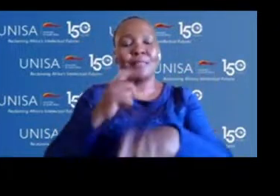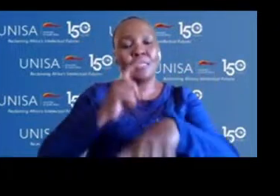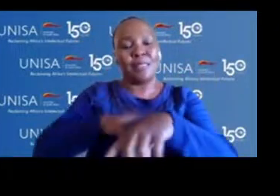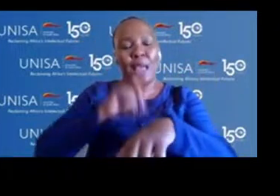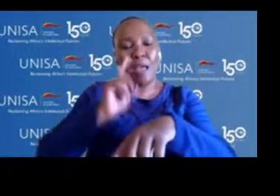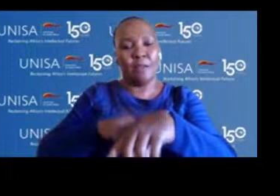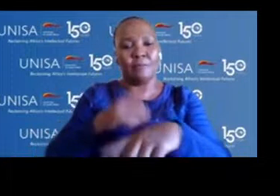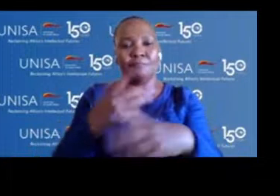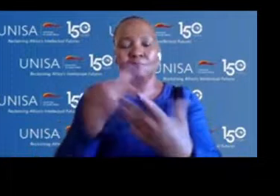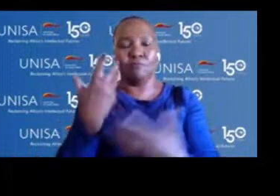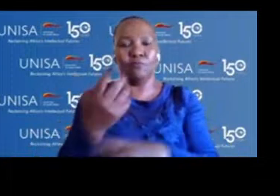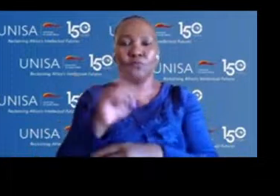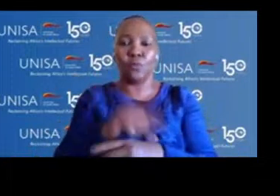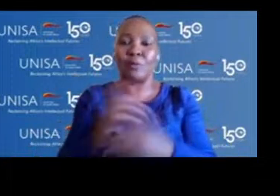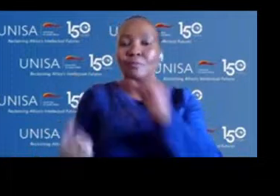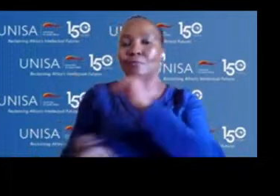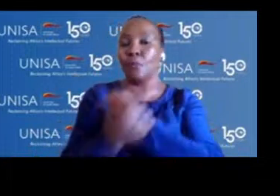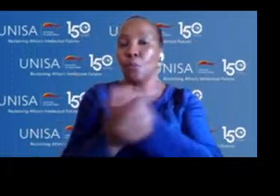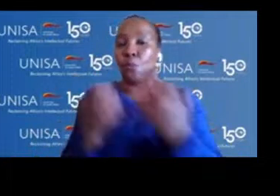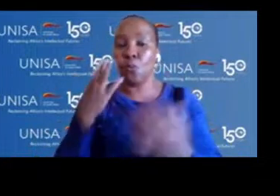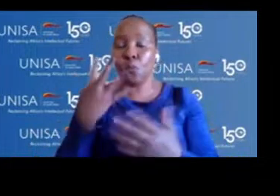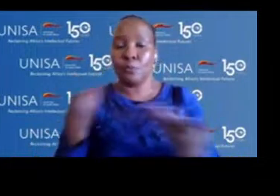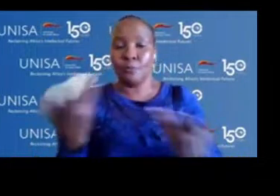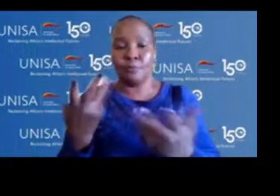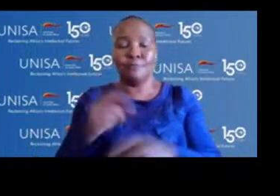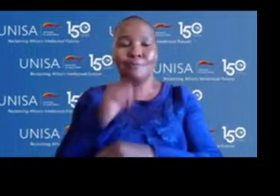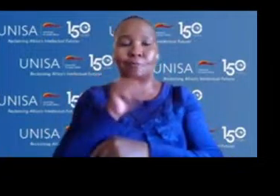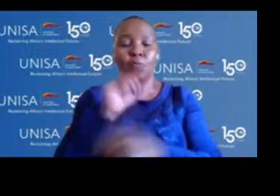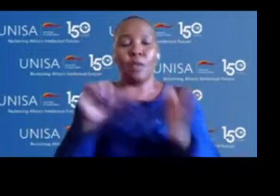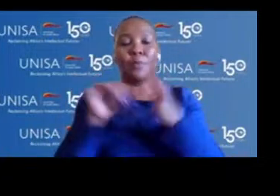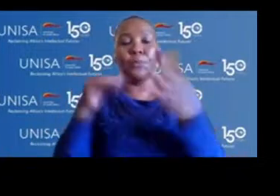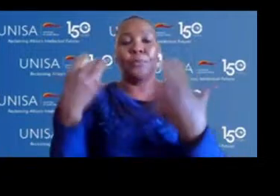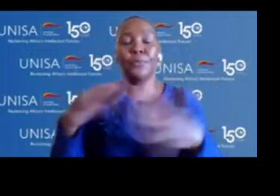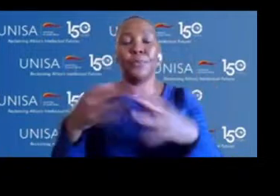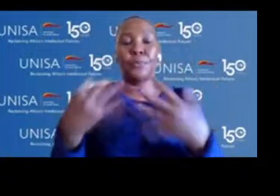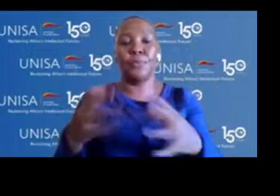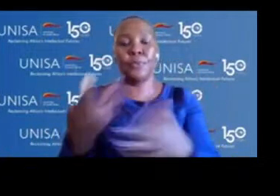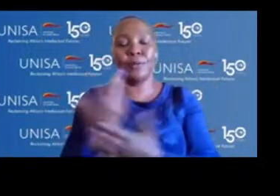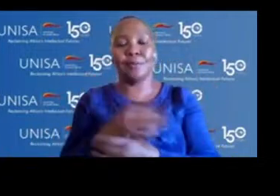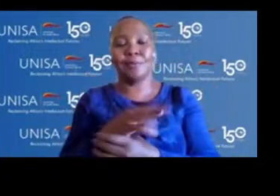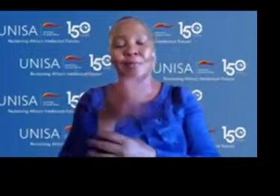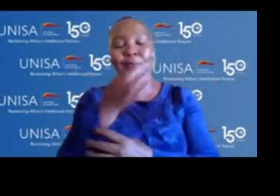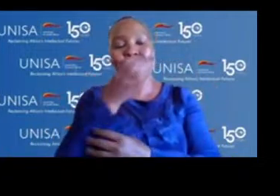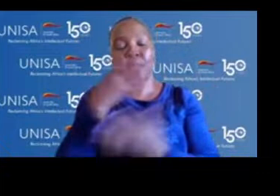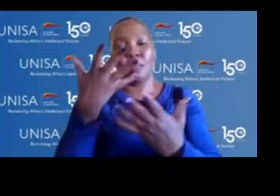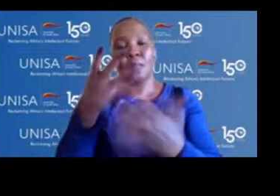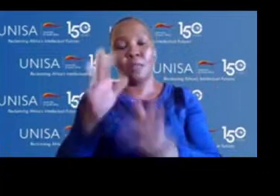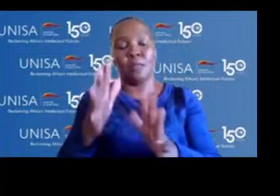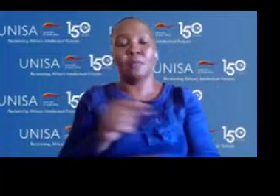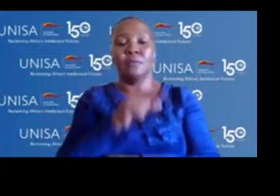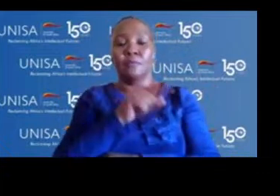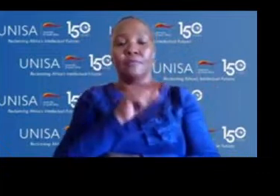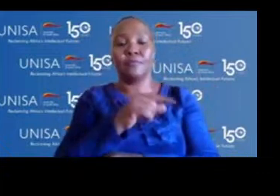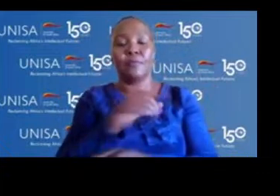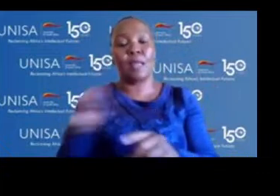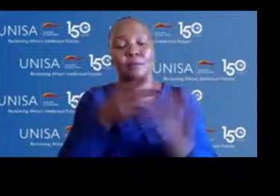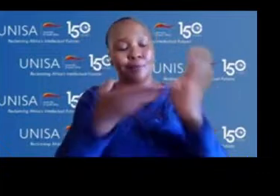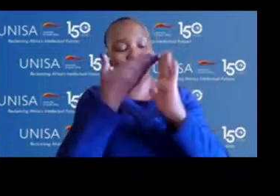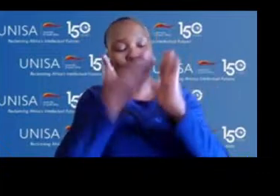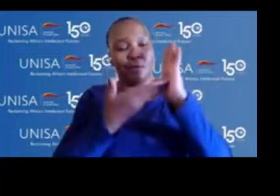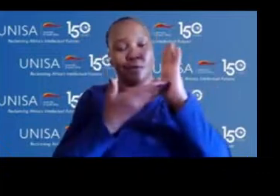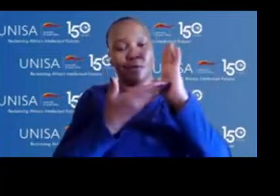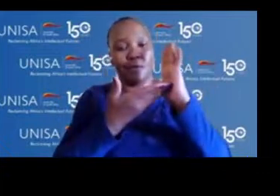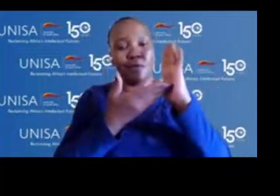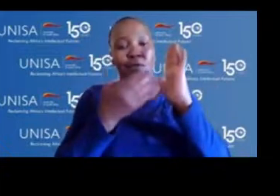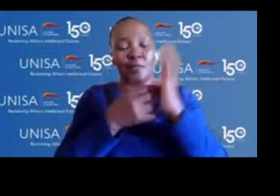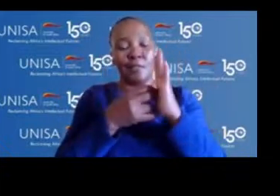when this error was occurring, okay? So that is very, very important. So they do mention it as well. And then as you can see, there are the